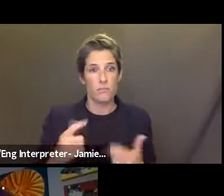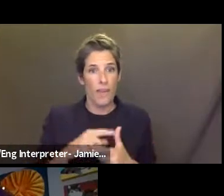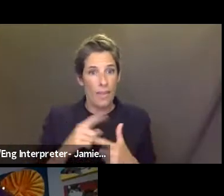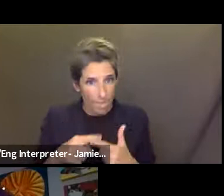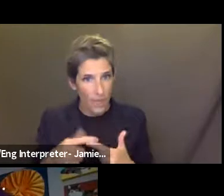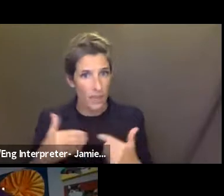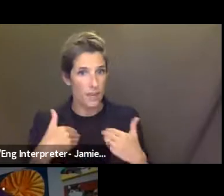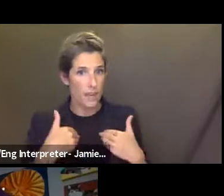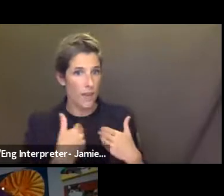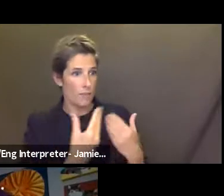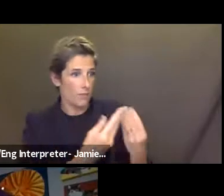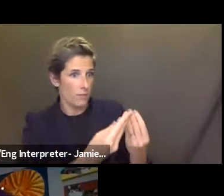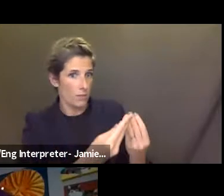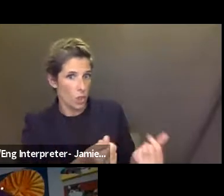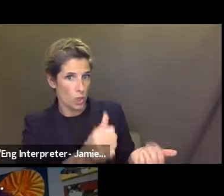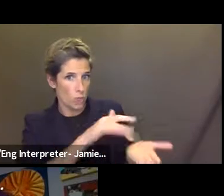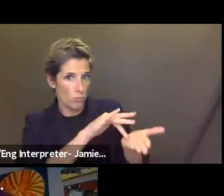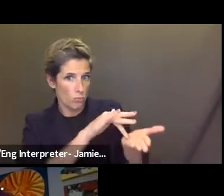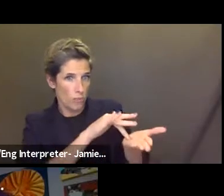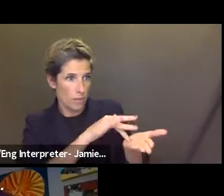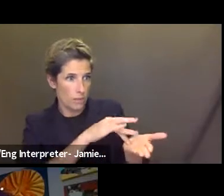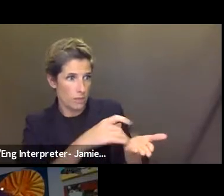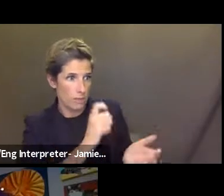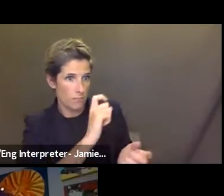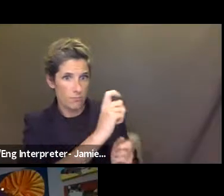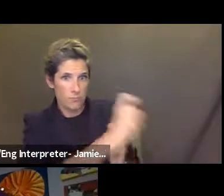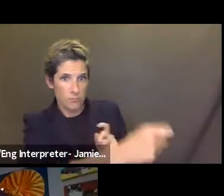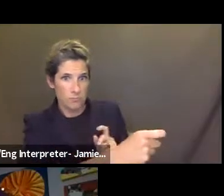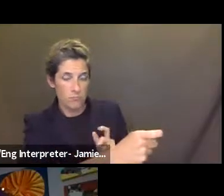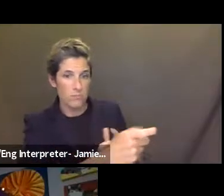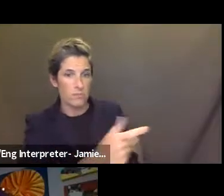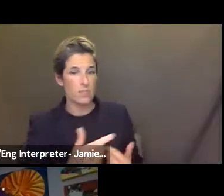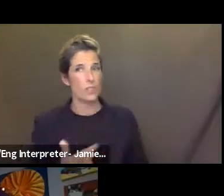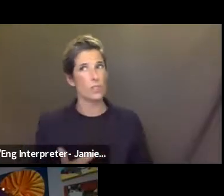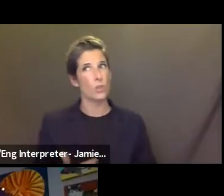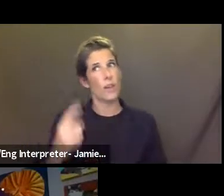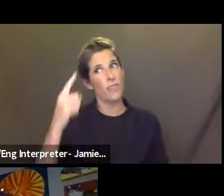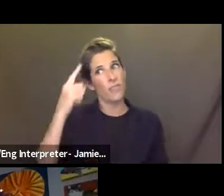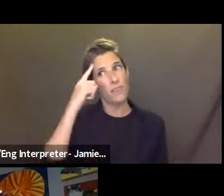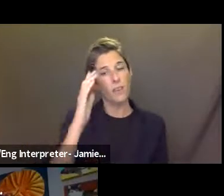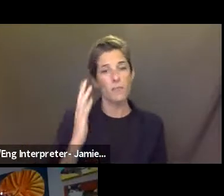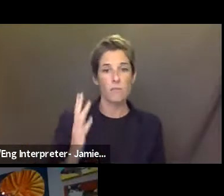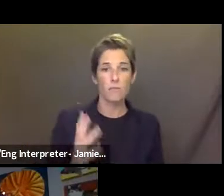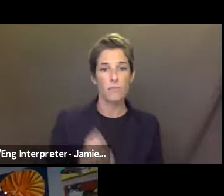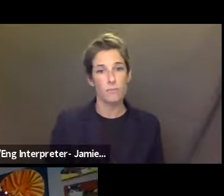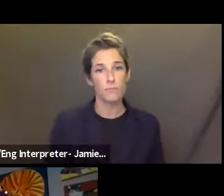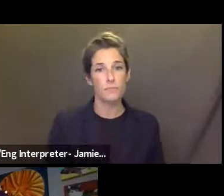treatments. So I don't think it's just necessarily